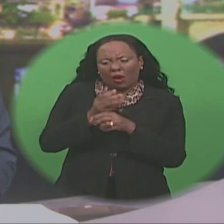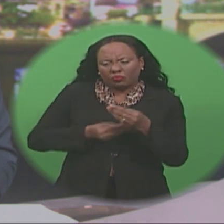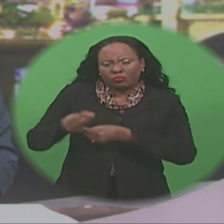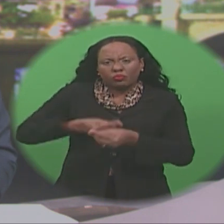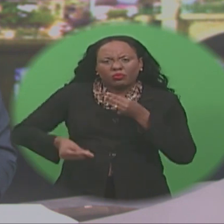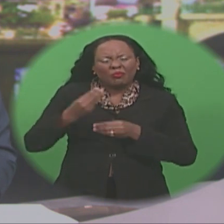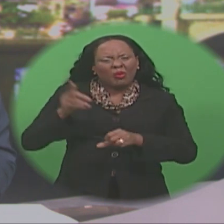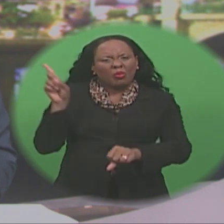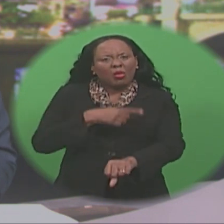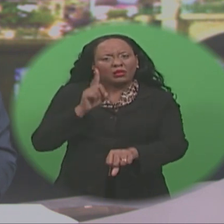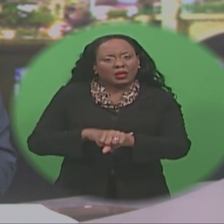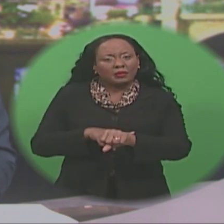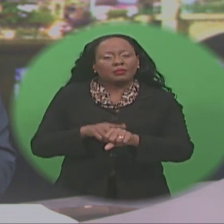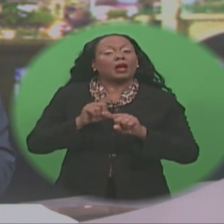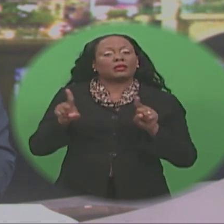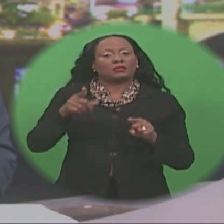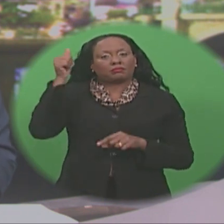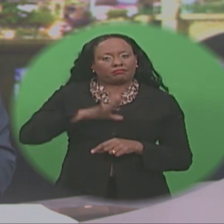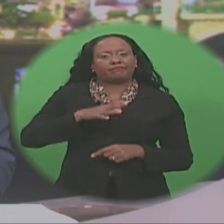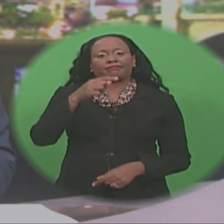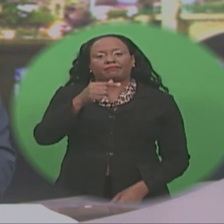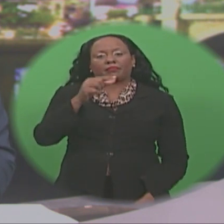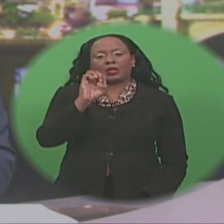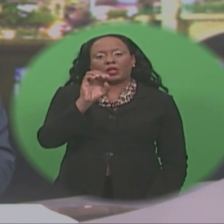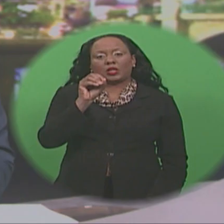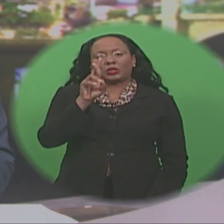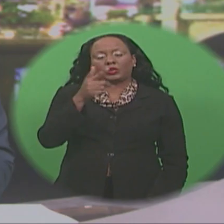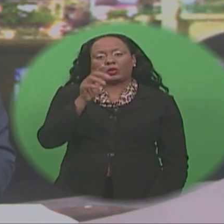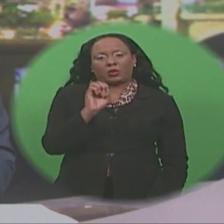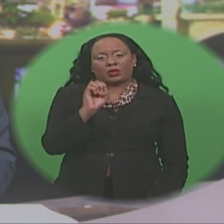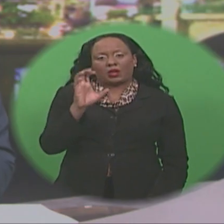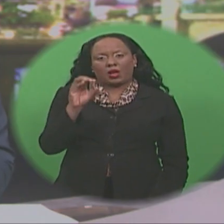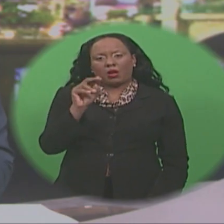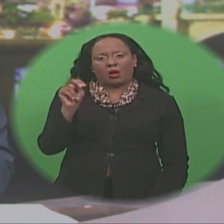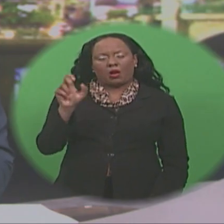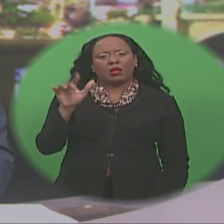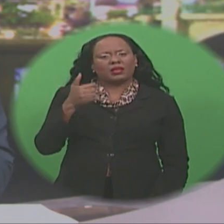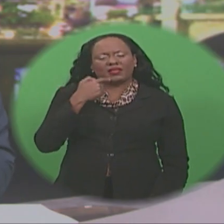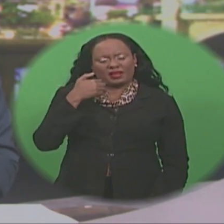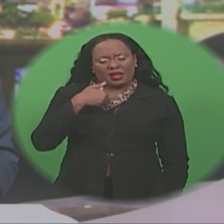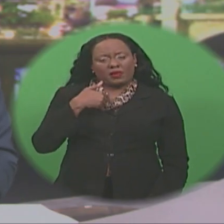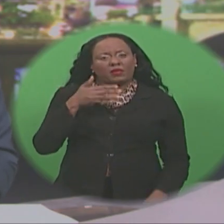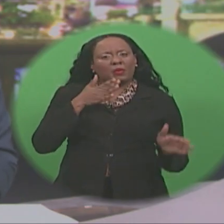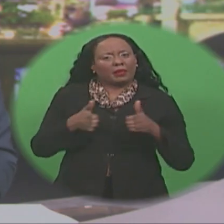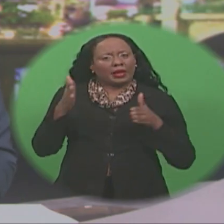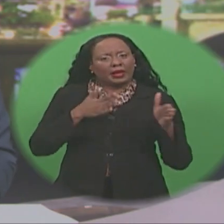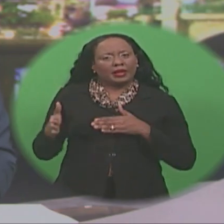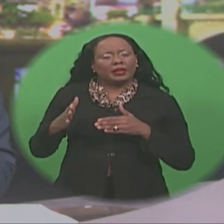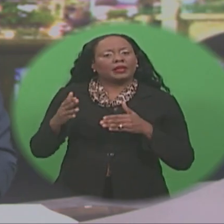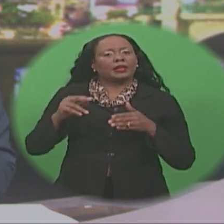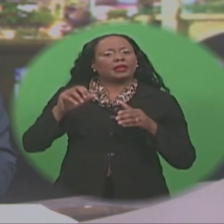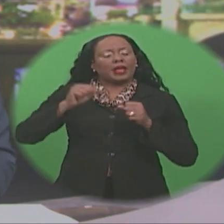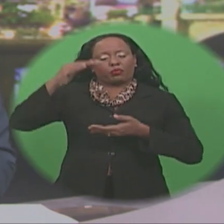Barbados. But George Connolly, a business executive, has a strategy which he says can cut the process down to as few as 2 weeks